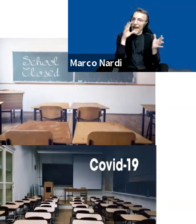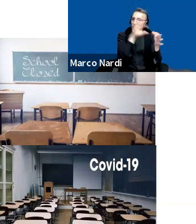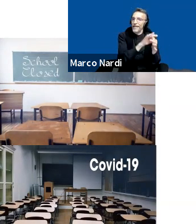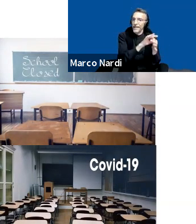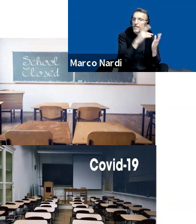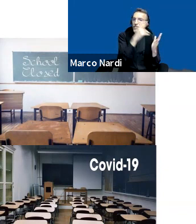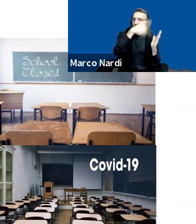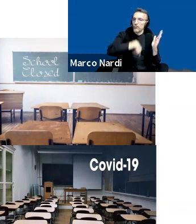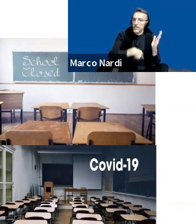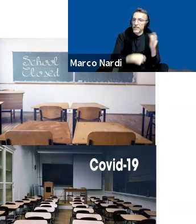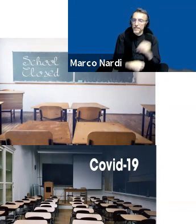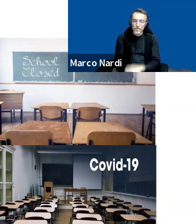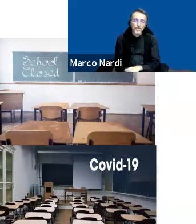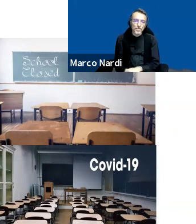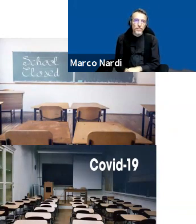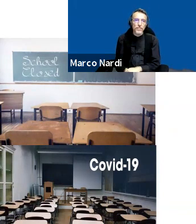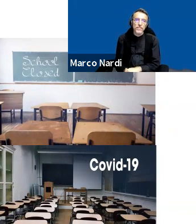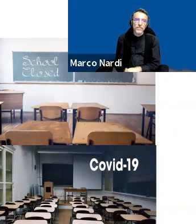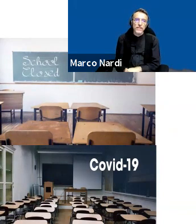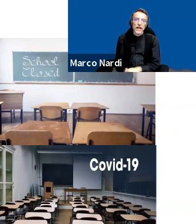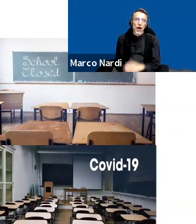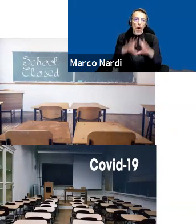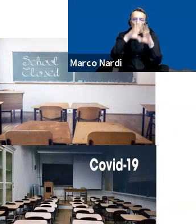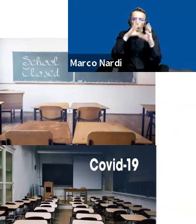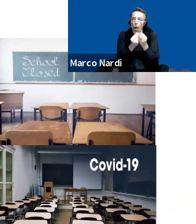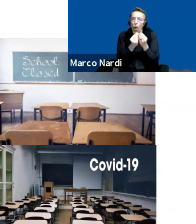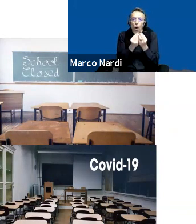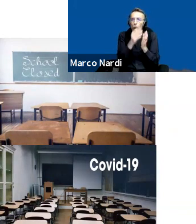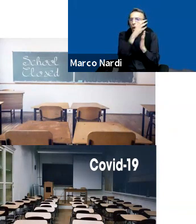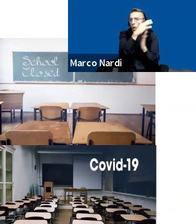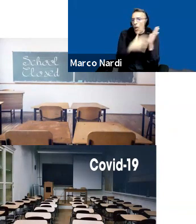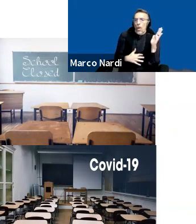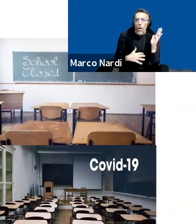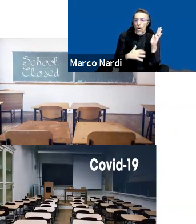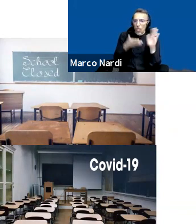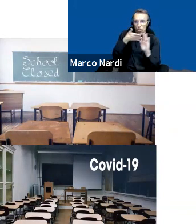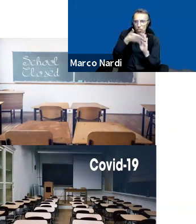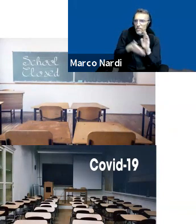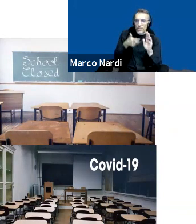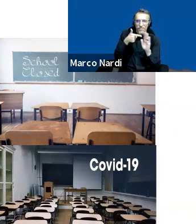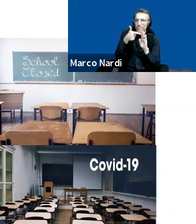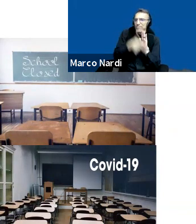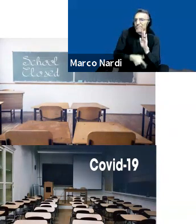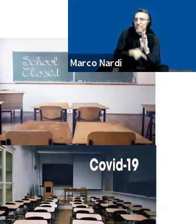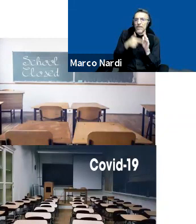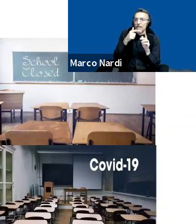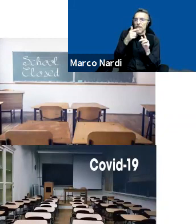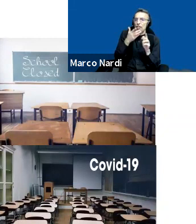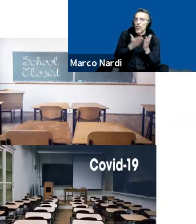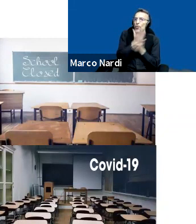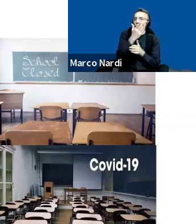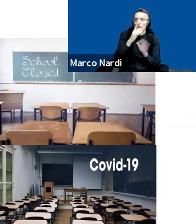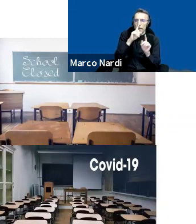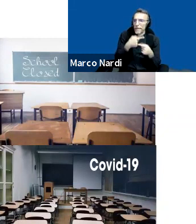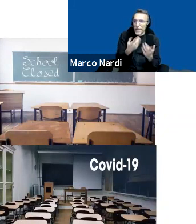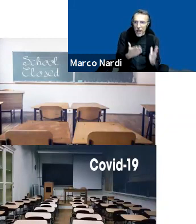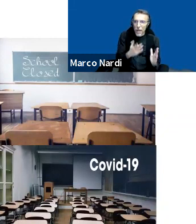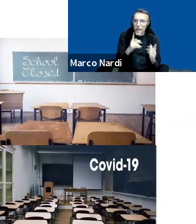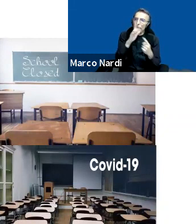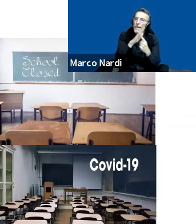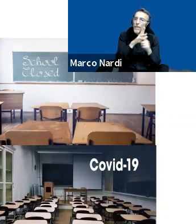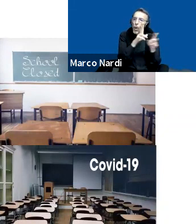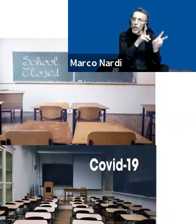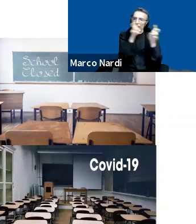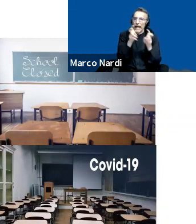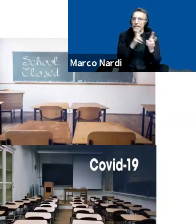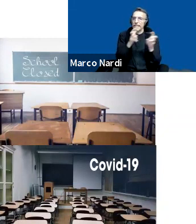I can't do justice to the whole of the paper, but I just wanted to raise a few issues I think that are important. I think that what